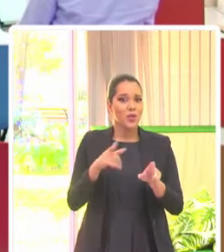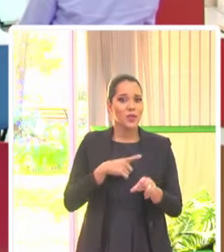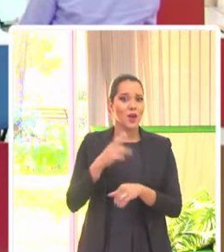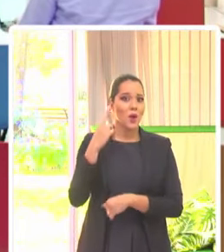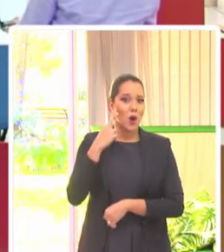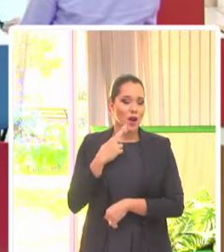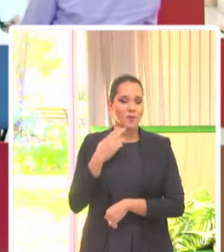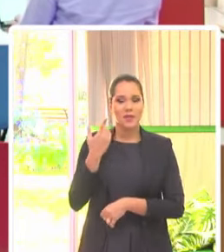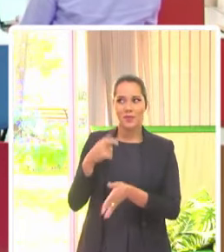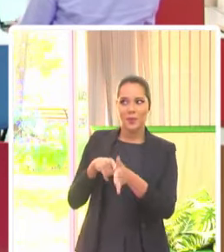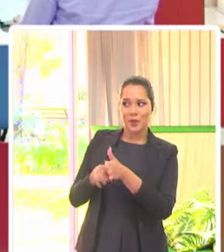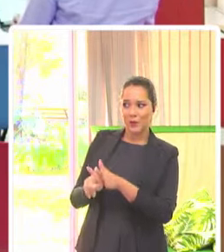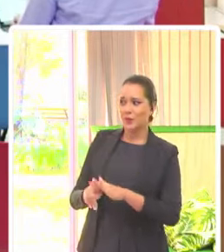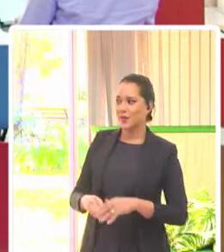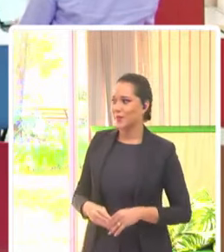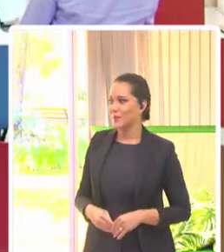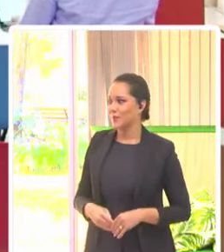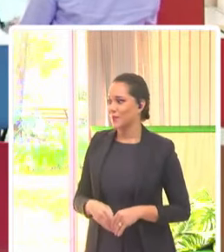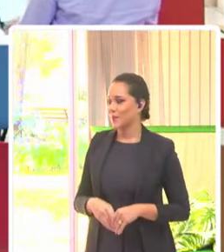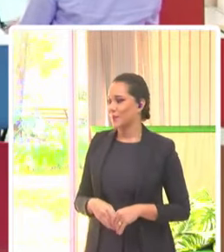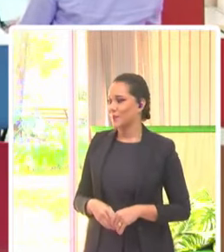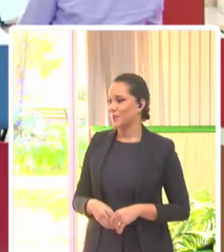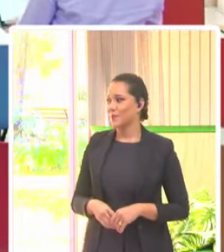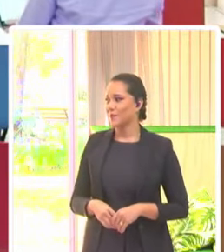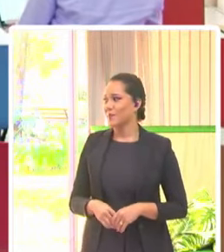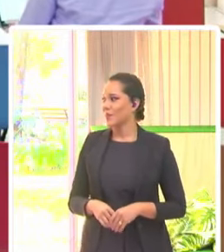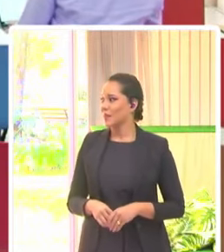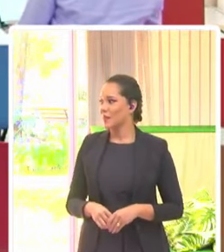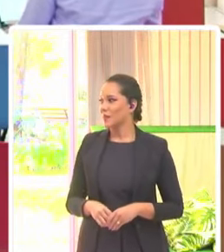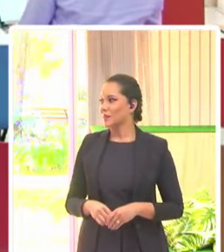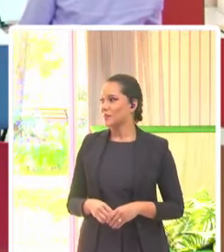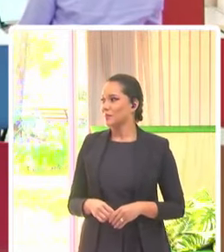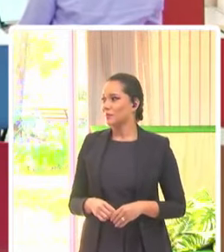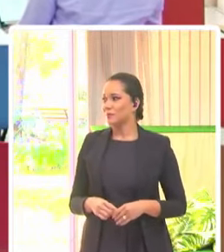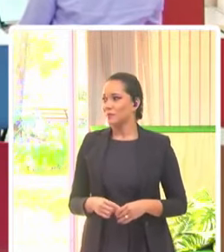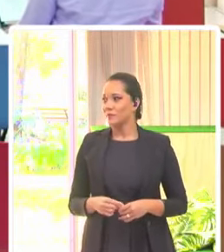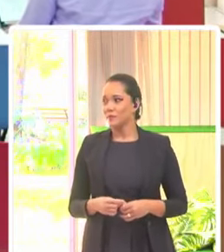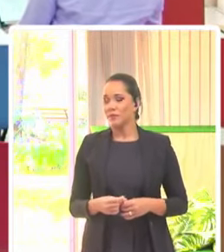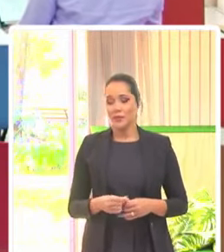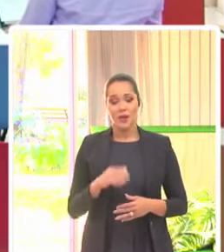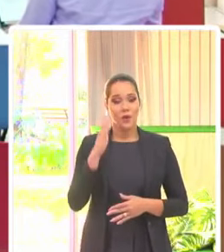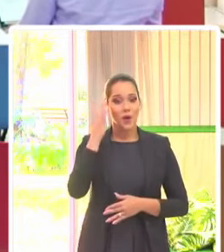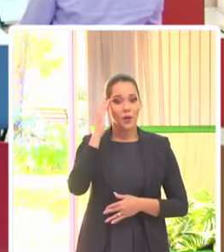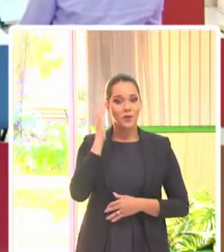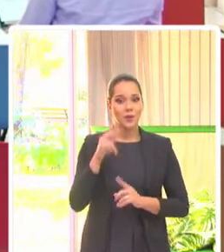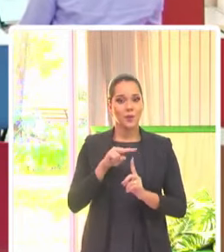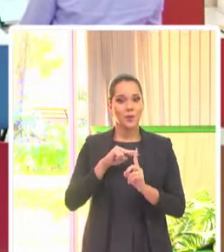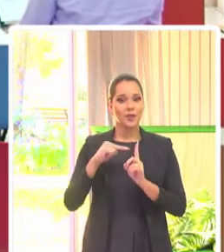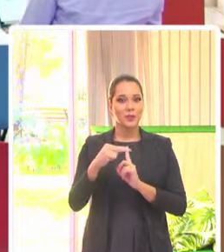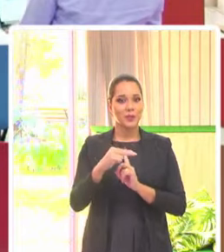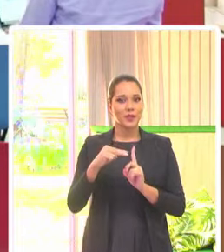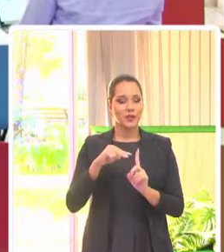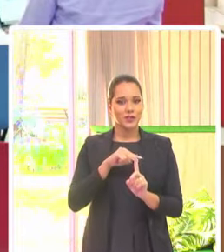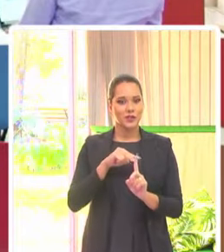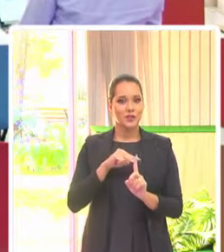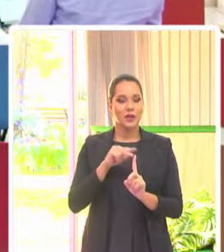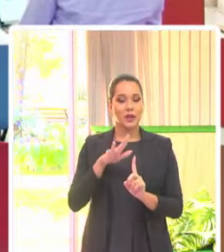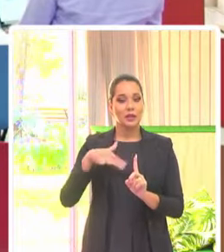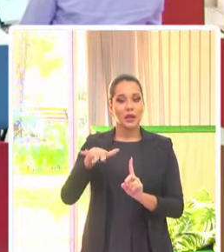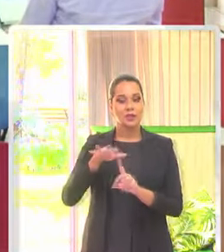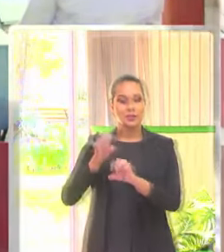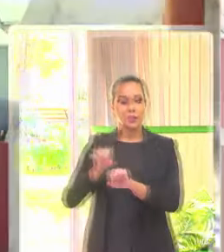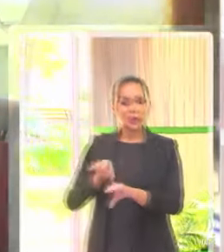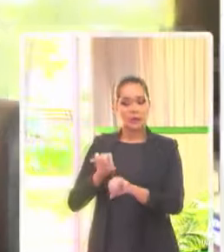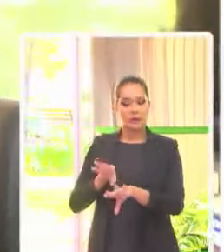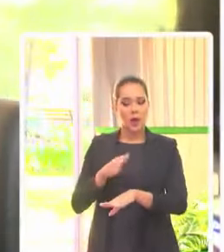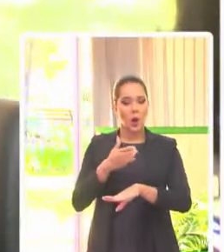question. I think both from the point of view of educating public servants and delivering